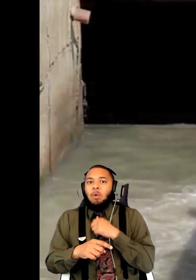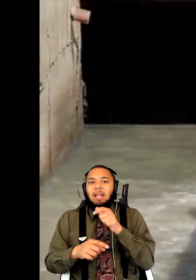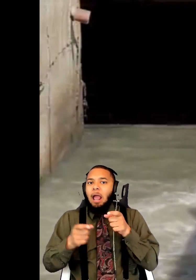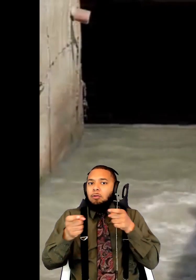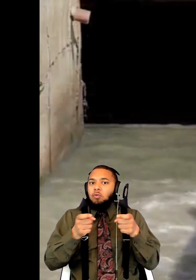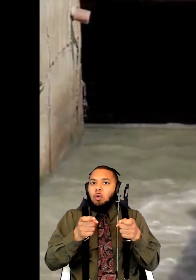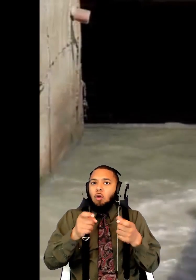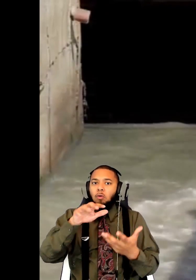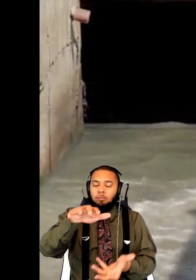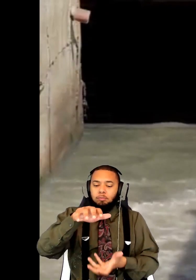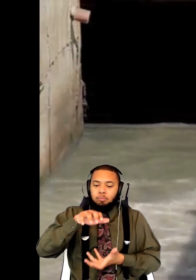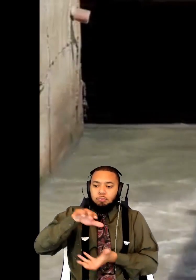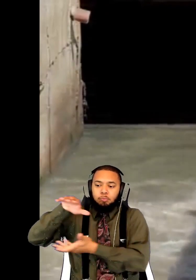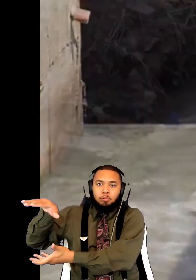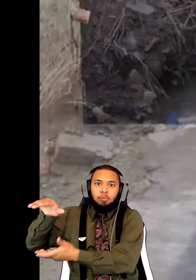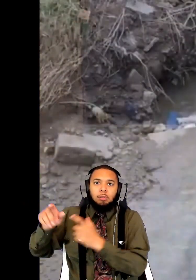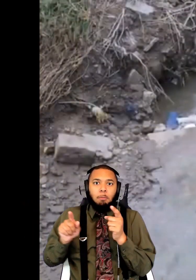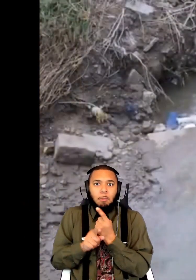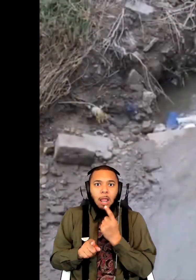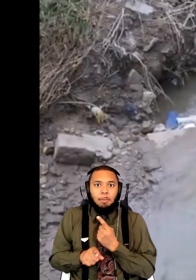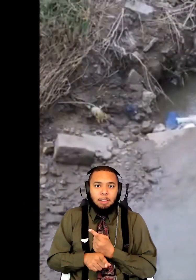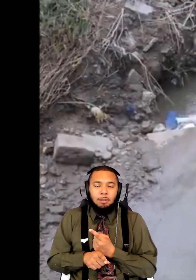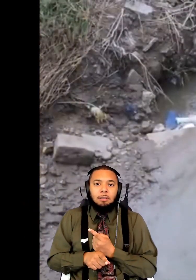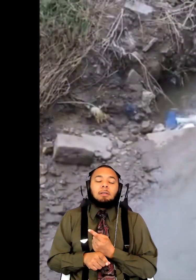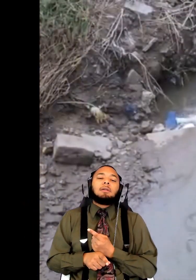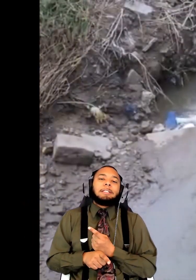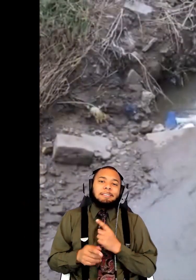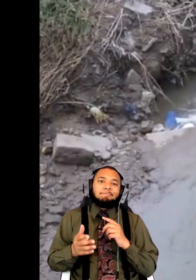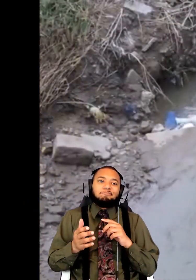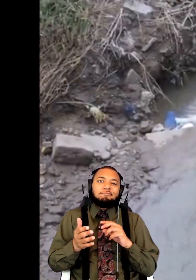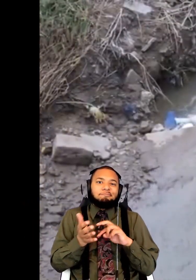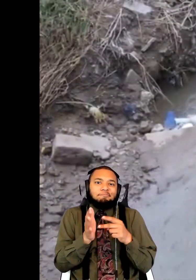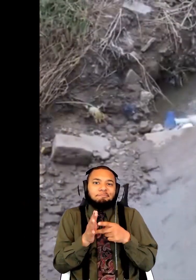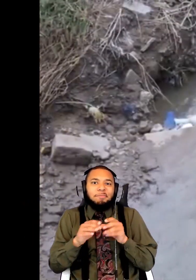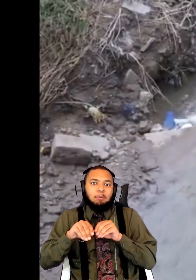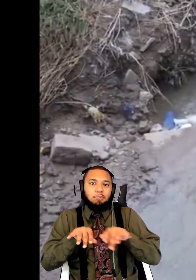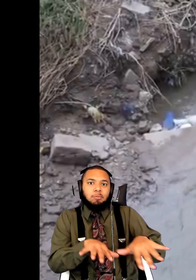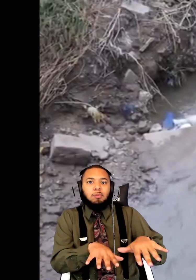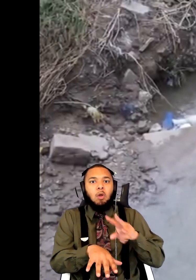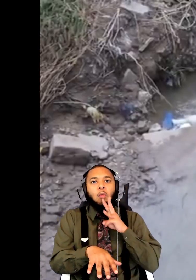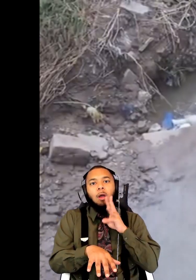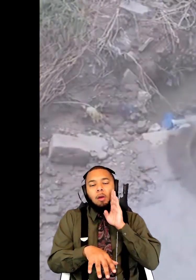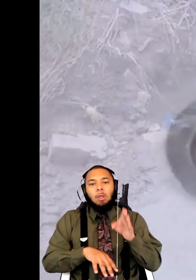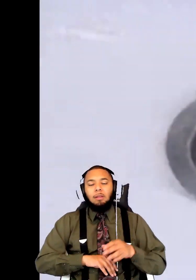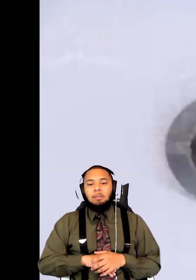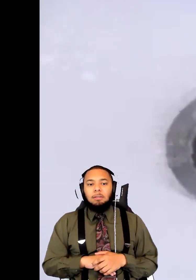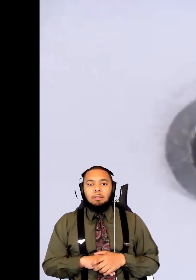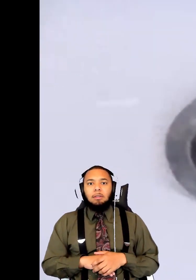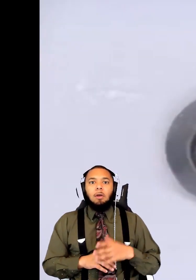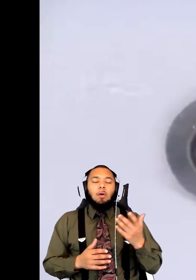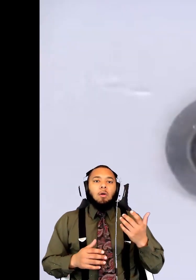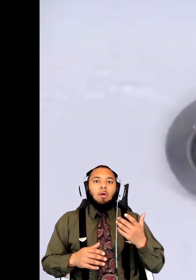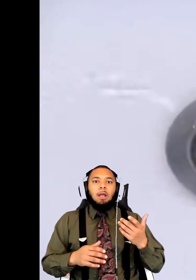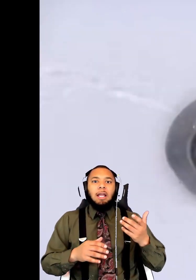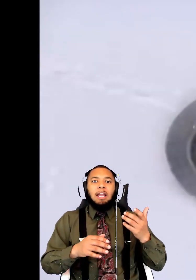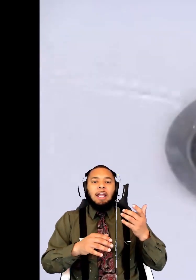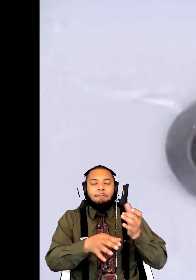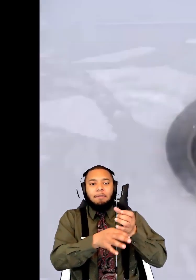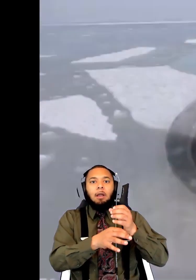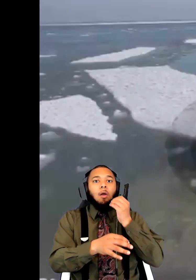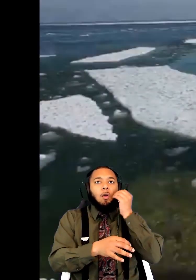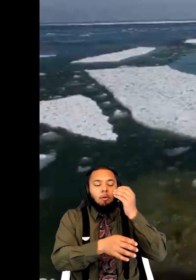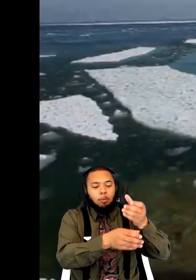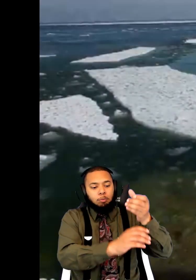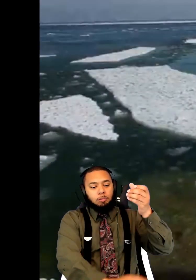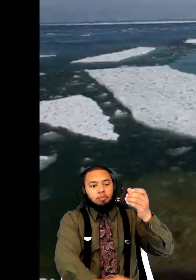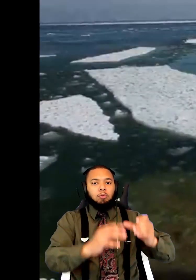if they aren't disposed of properly, they're eventually going to wind up in our water supply. If they're, flushed down a drain or just released